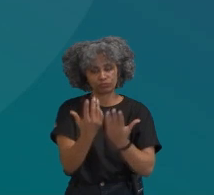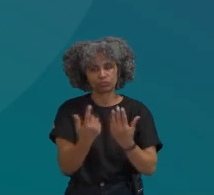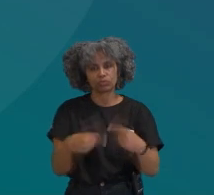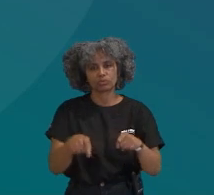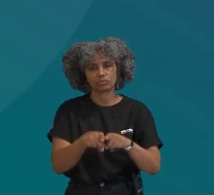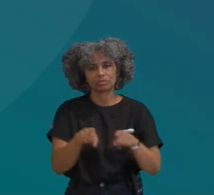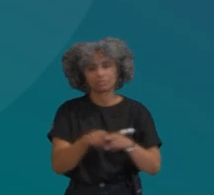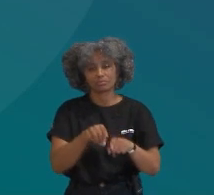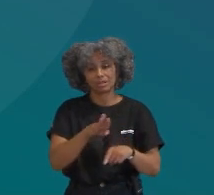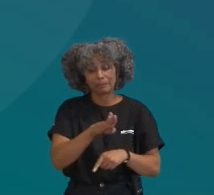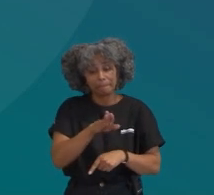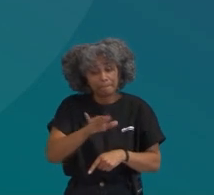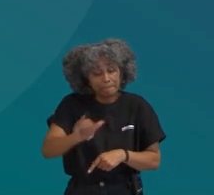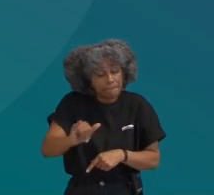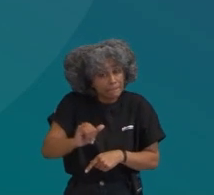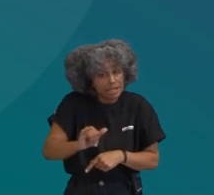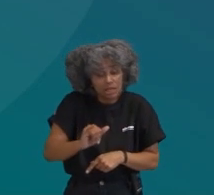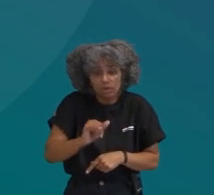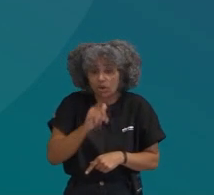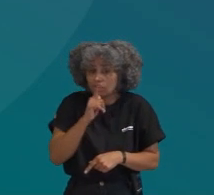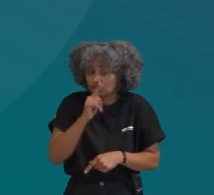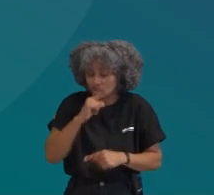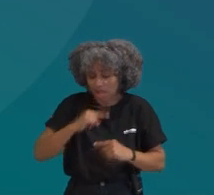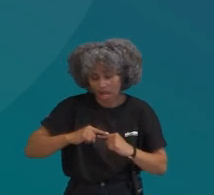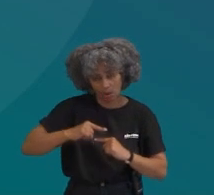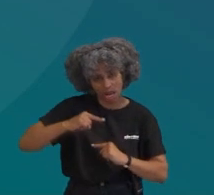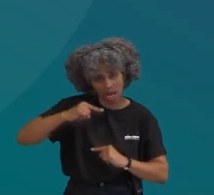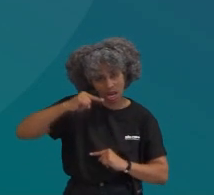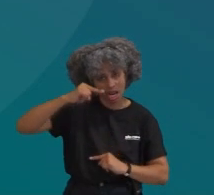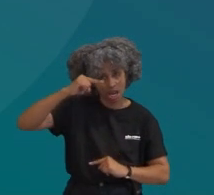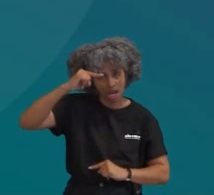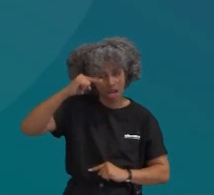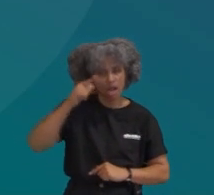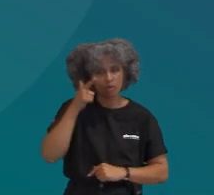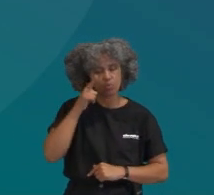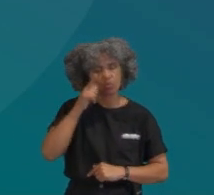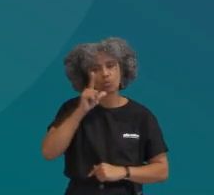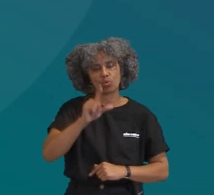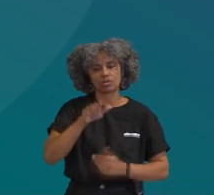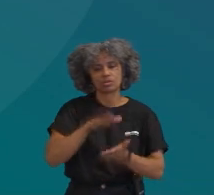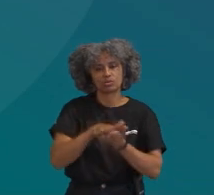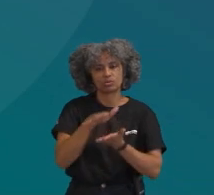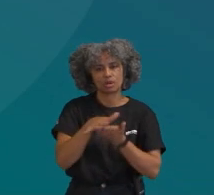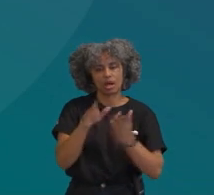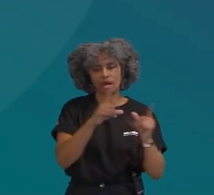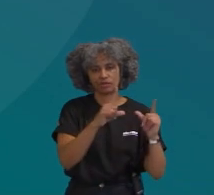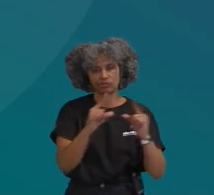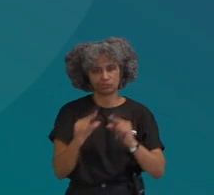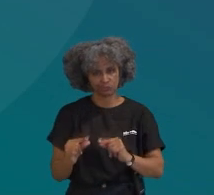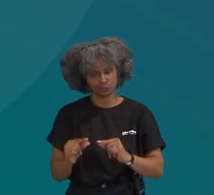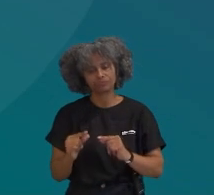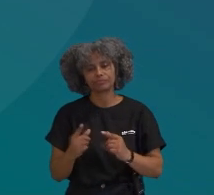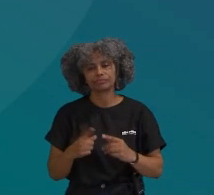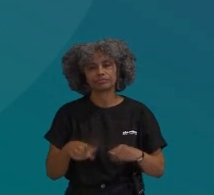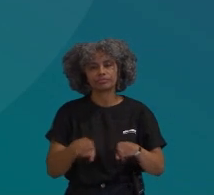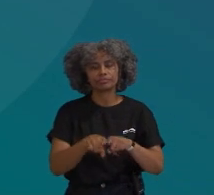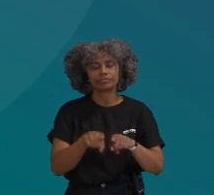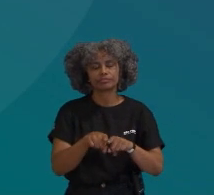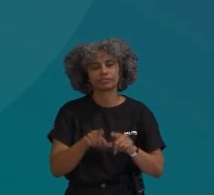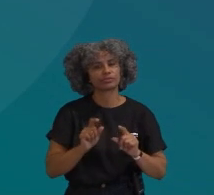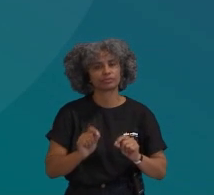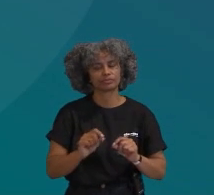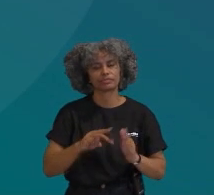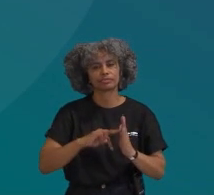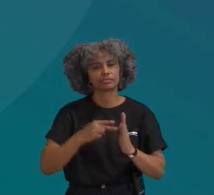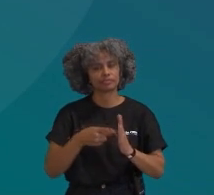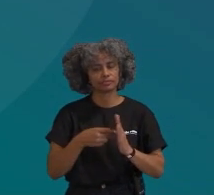mass crisis. One of our other programs is called a land banking program. We have legislation that